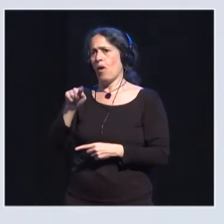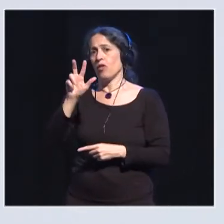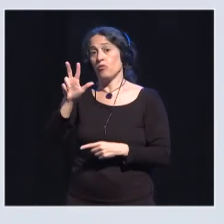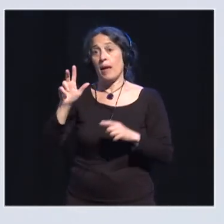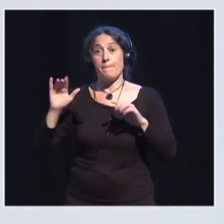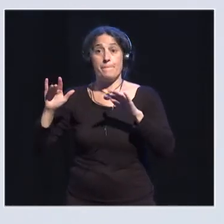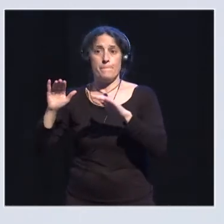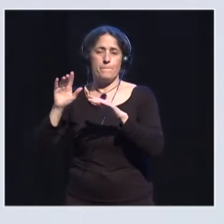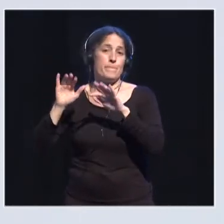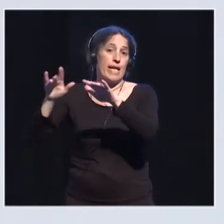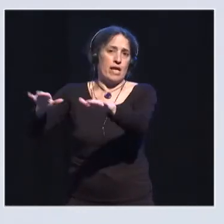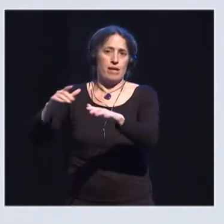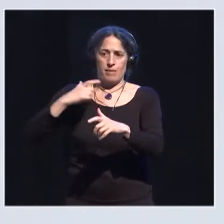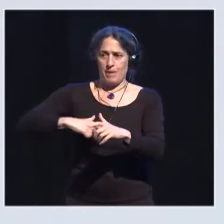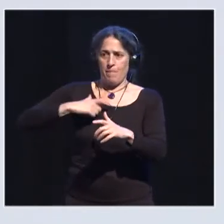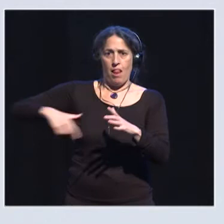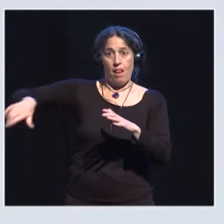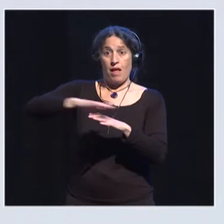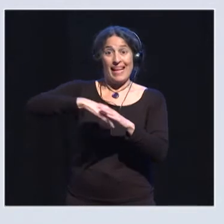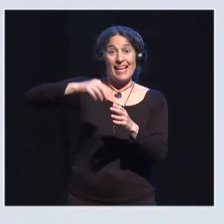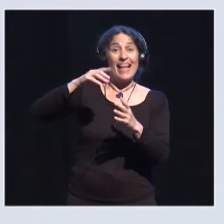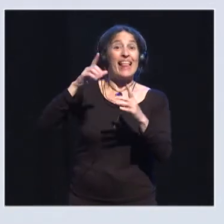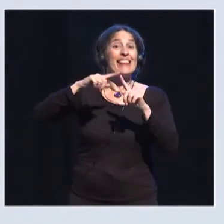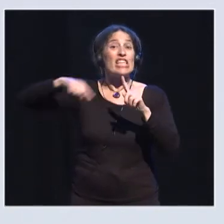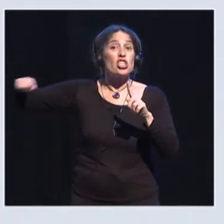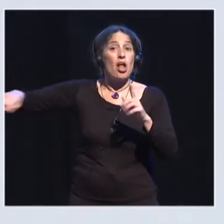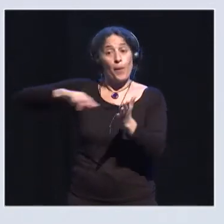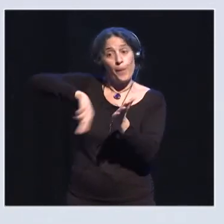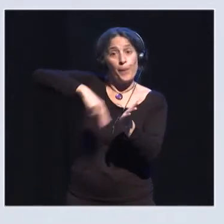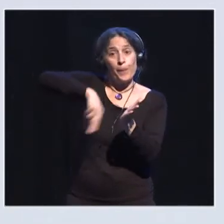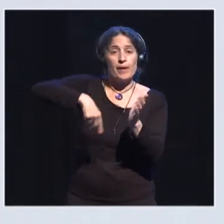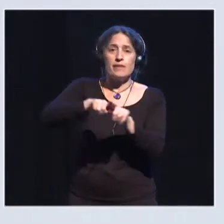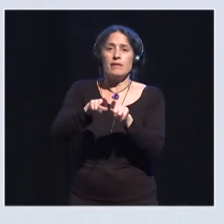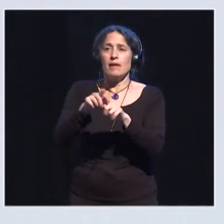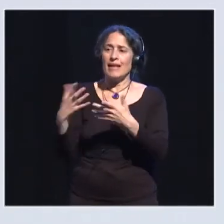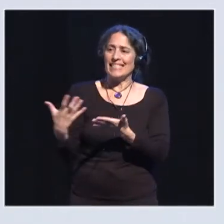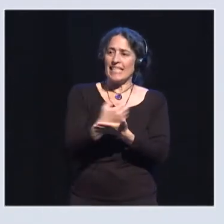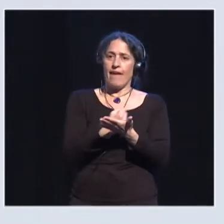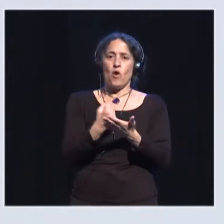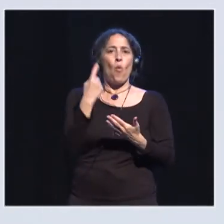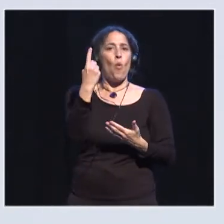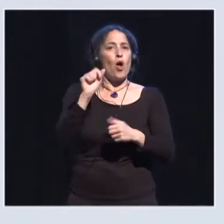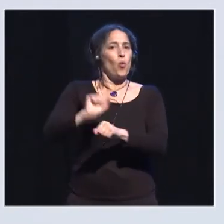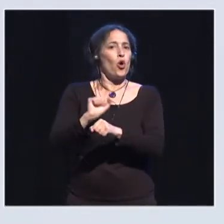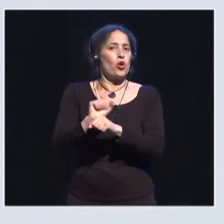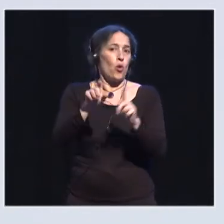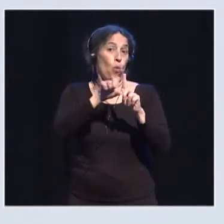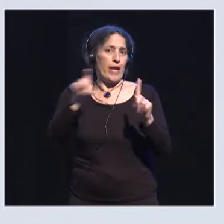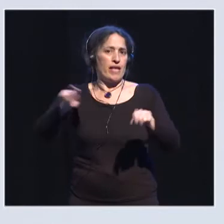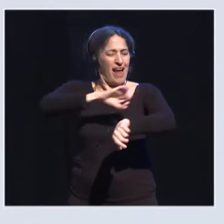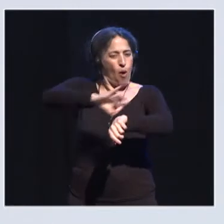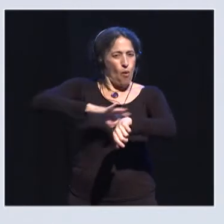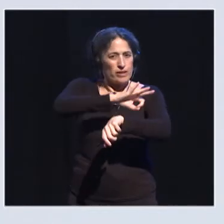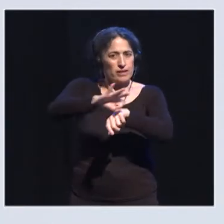digital signatures, we were able to save 1 working week a year, which is equal to 2%